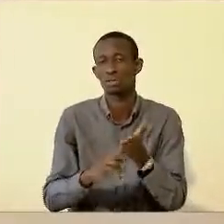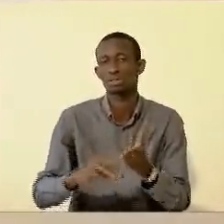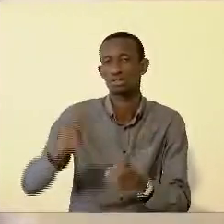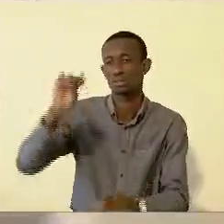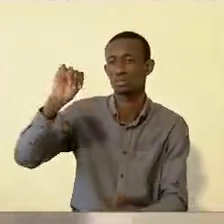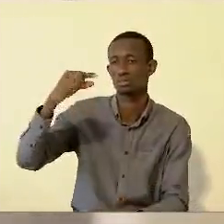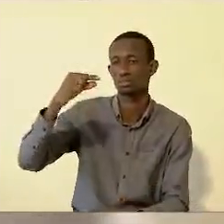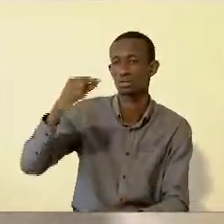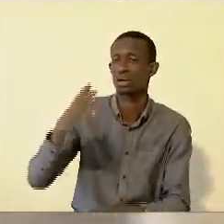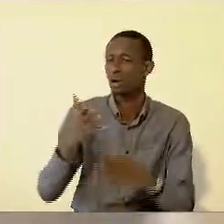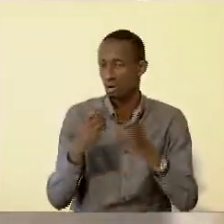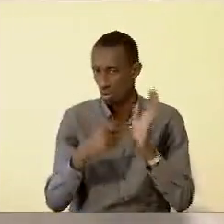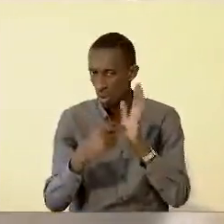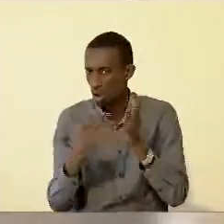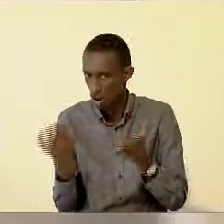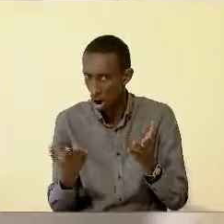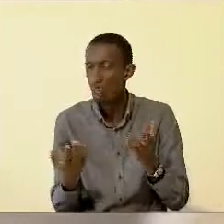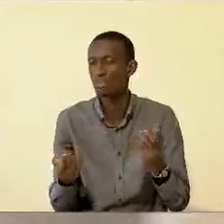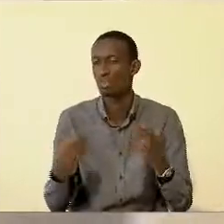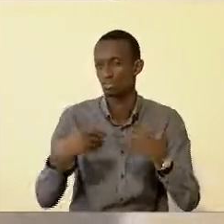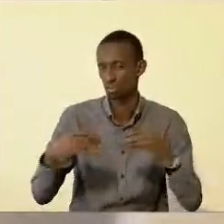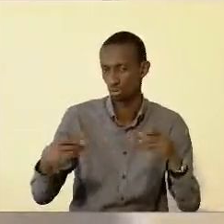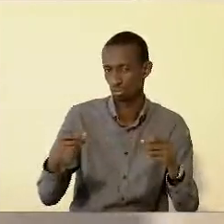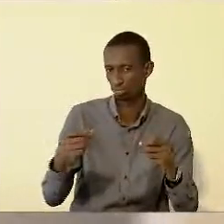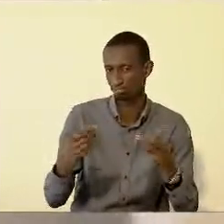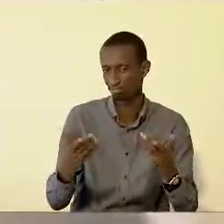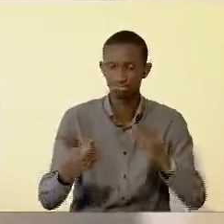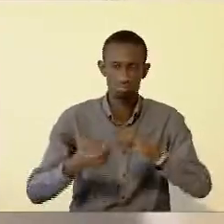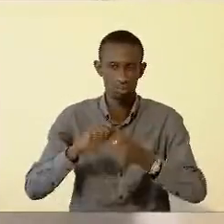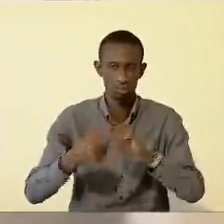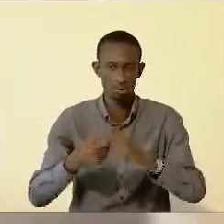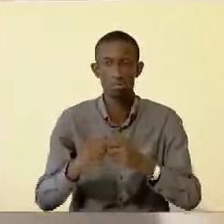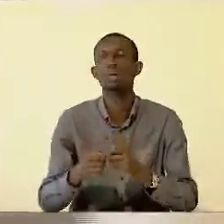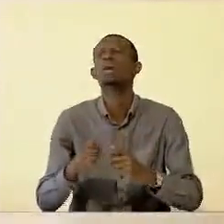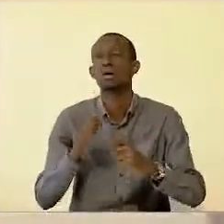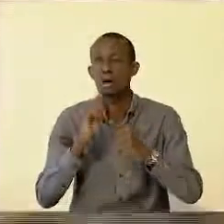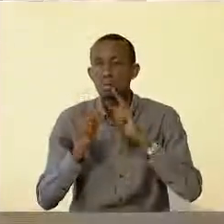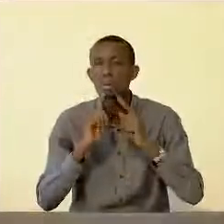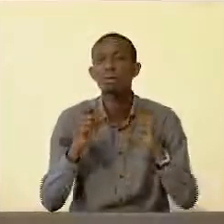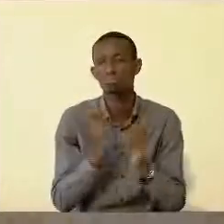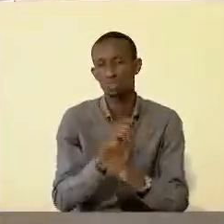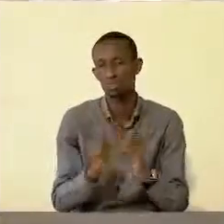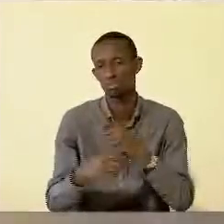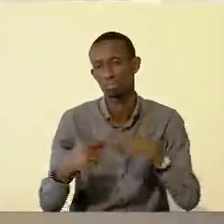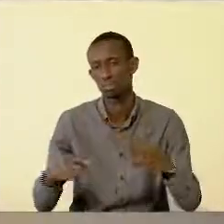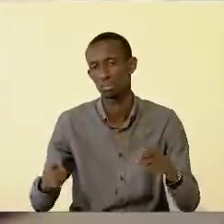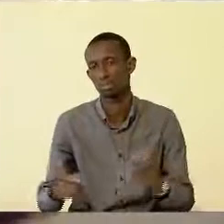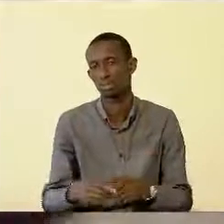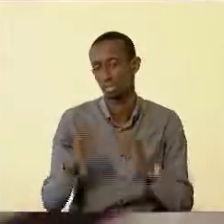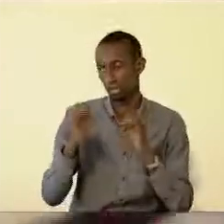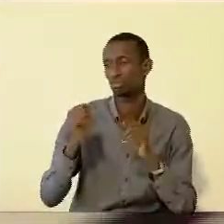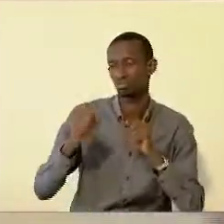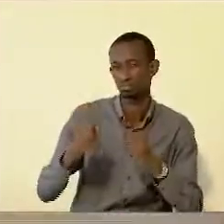show you how the different metals will have different colors if they can produce those